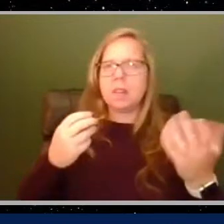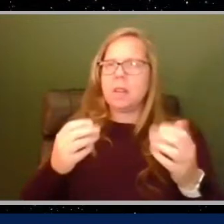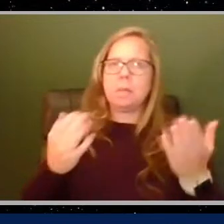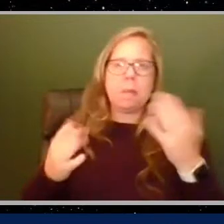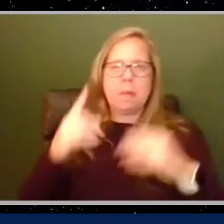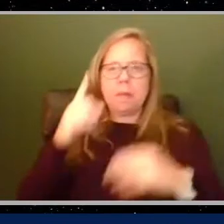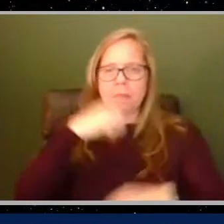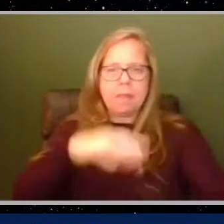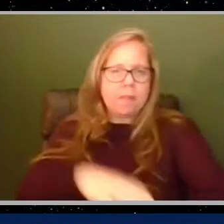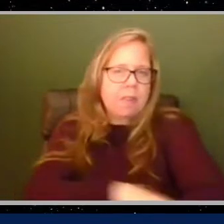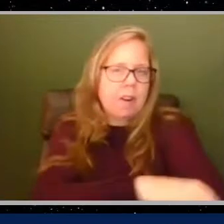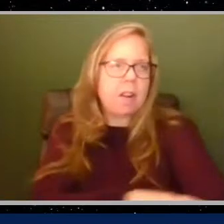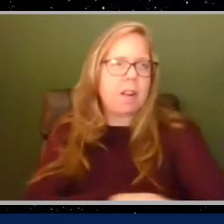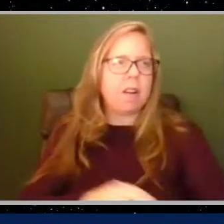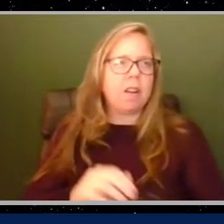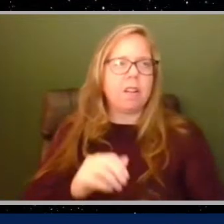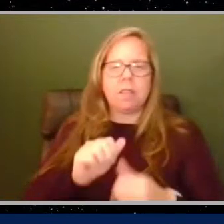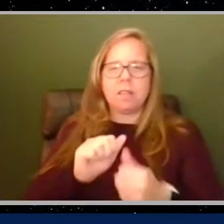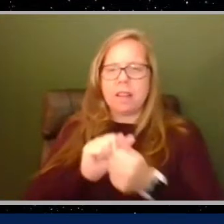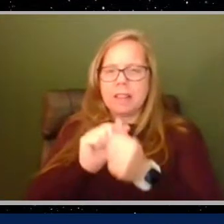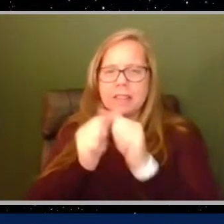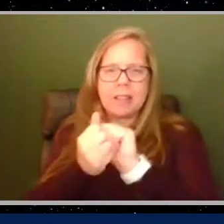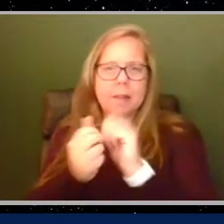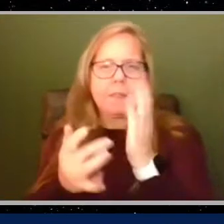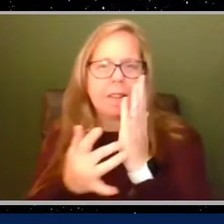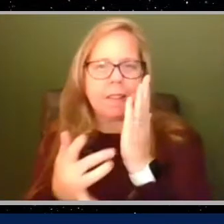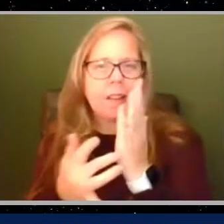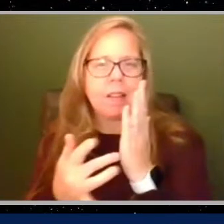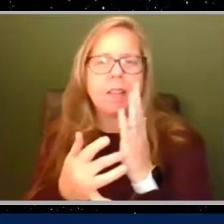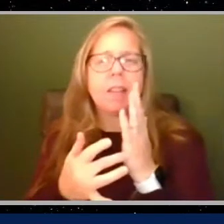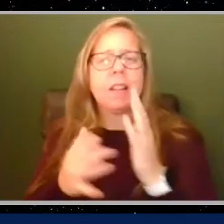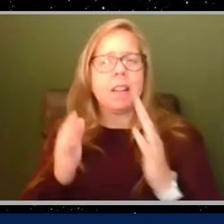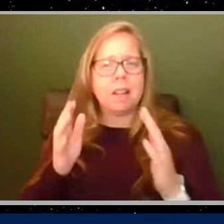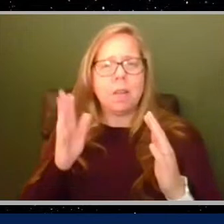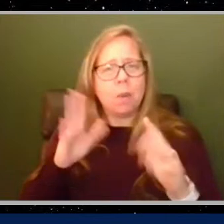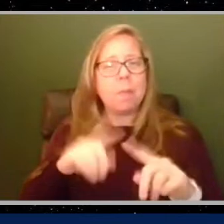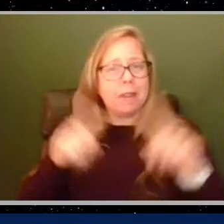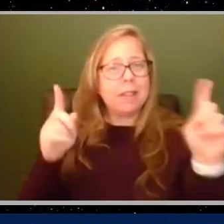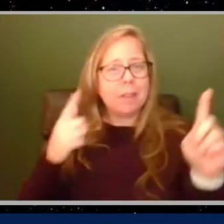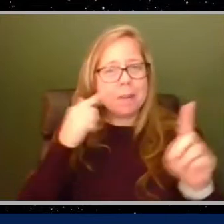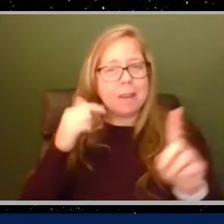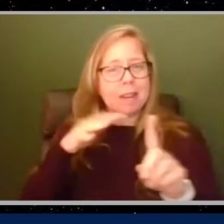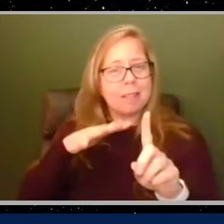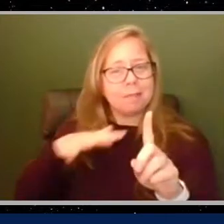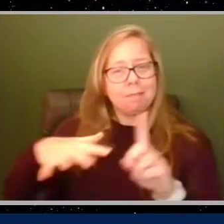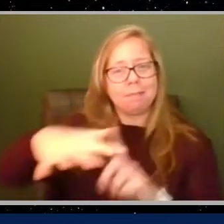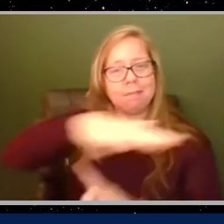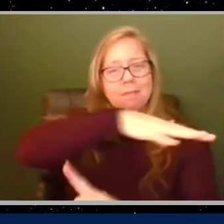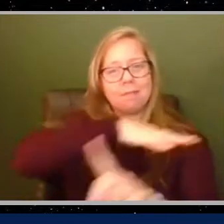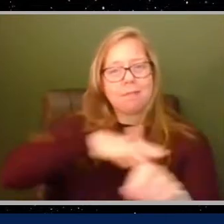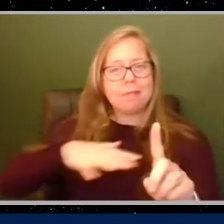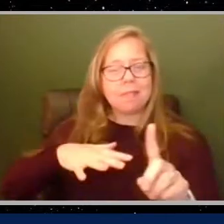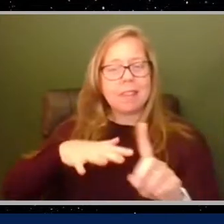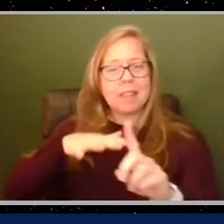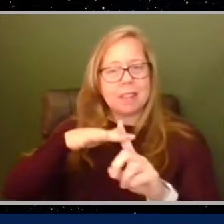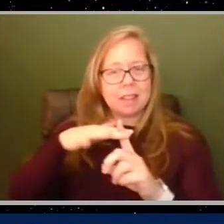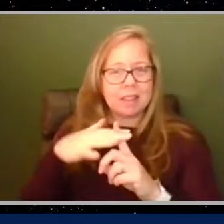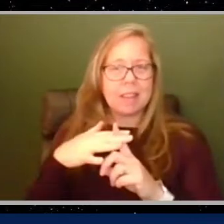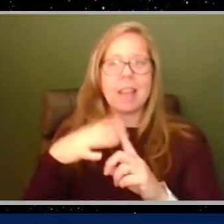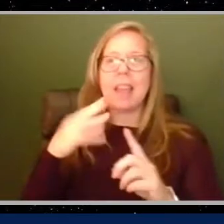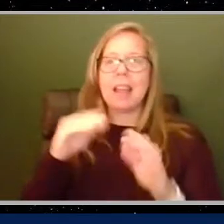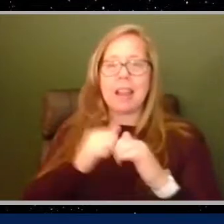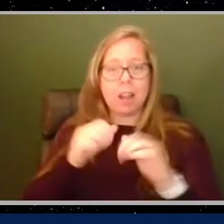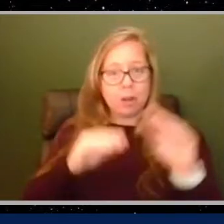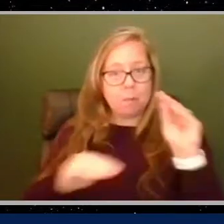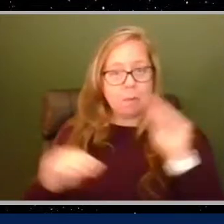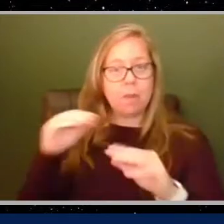or adaptive or whatever, are going to be different because the environment and the way you move in that micro-G environment is